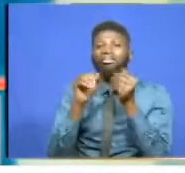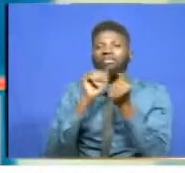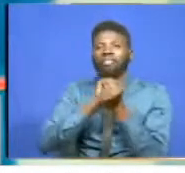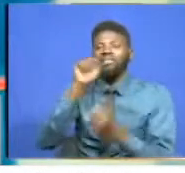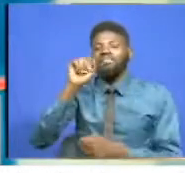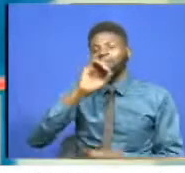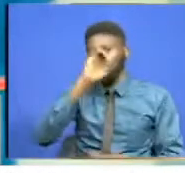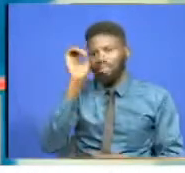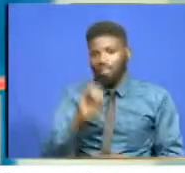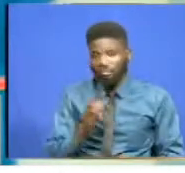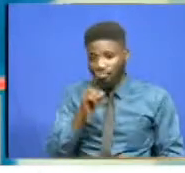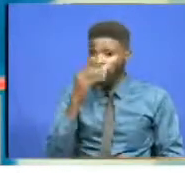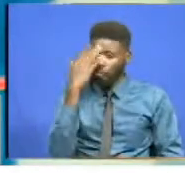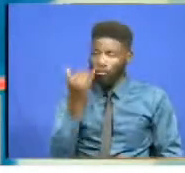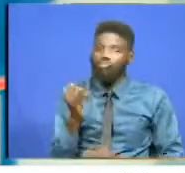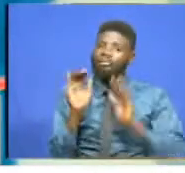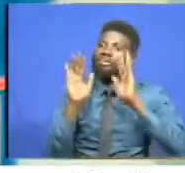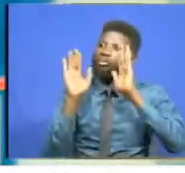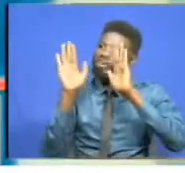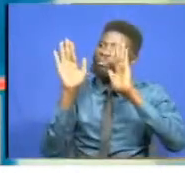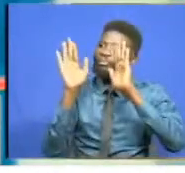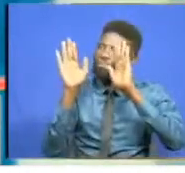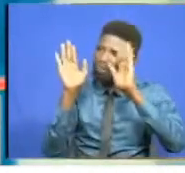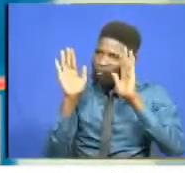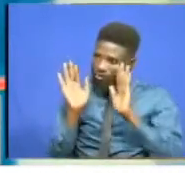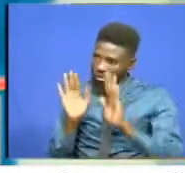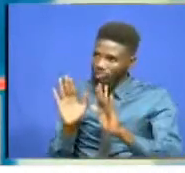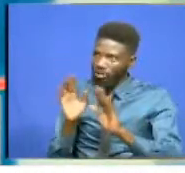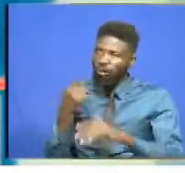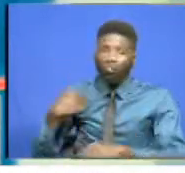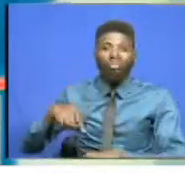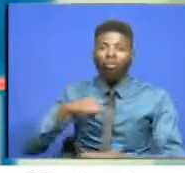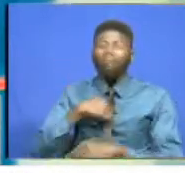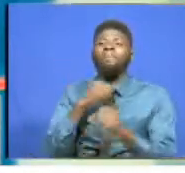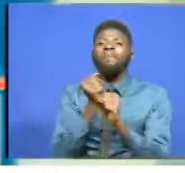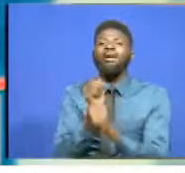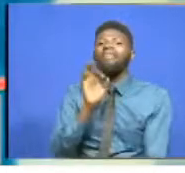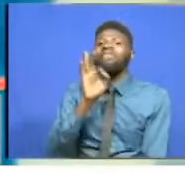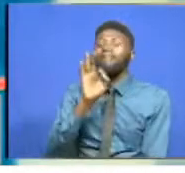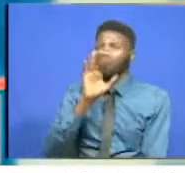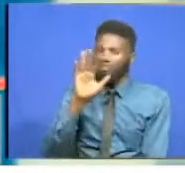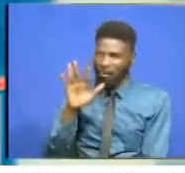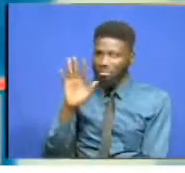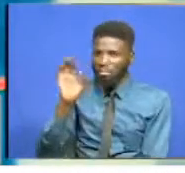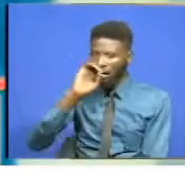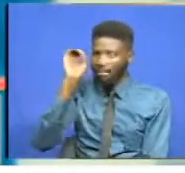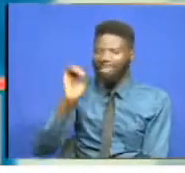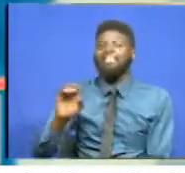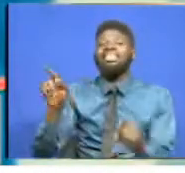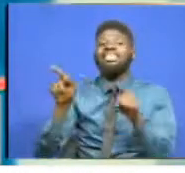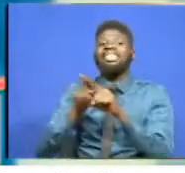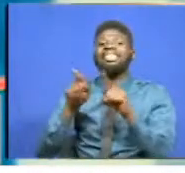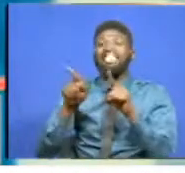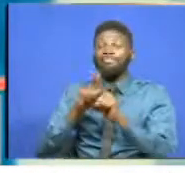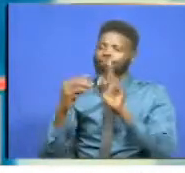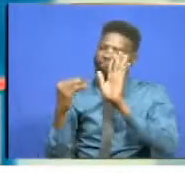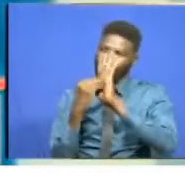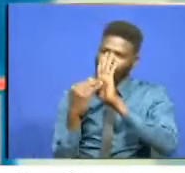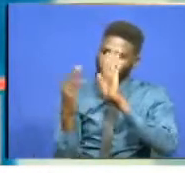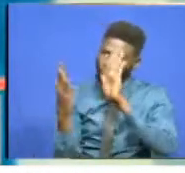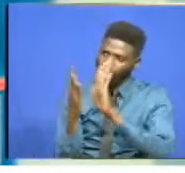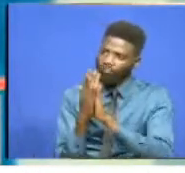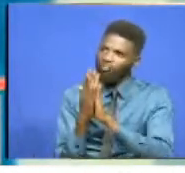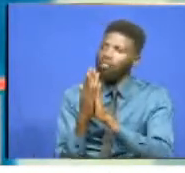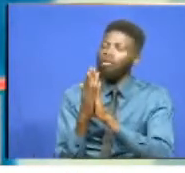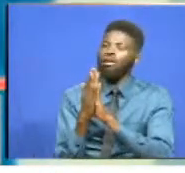it is very critical that we cast the 35% as the irreducible minimum on the Constitution, so that going